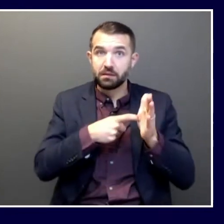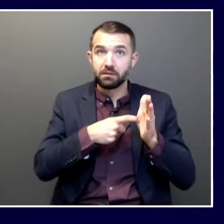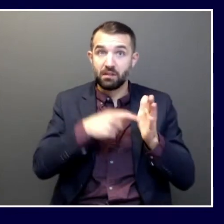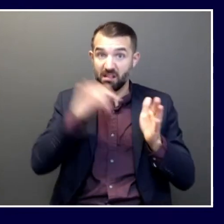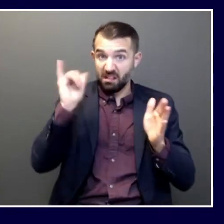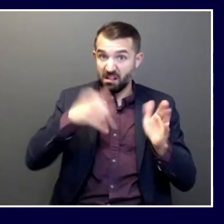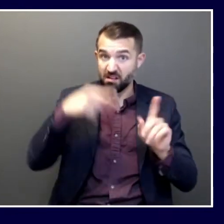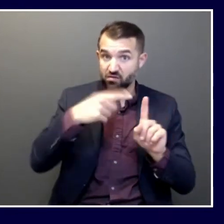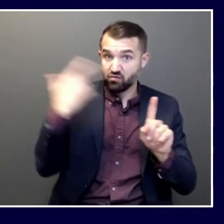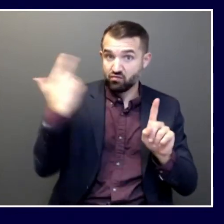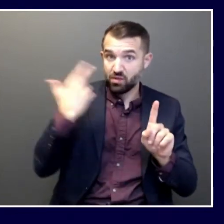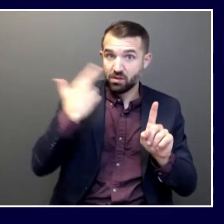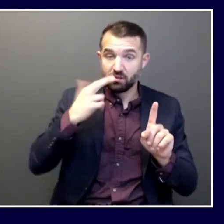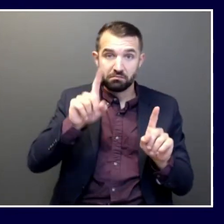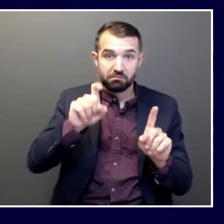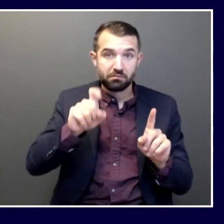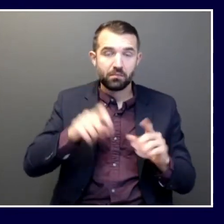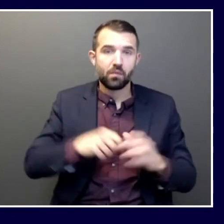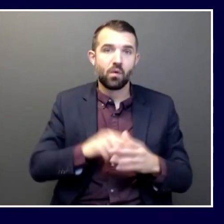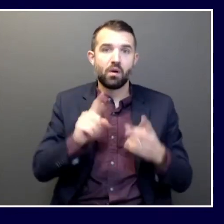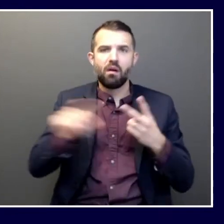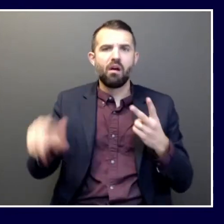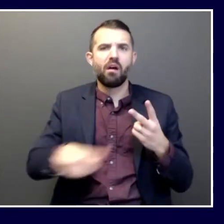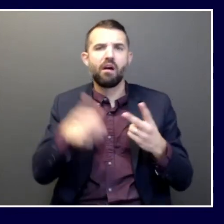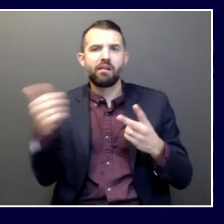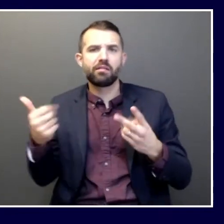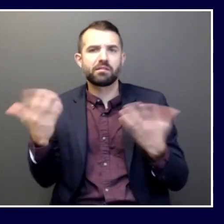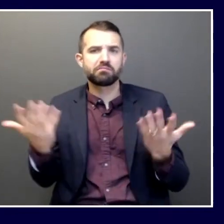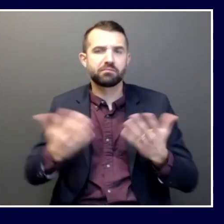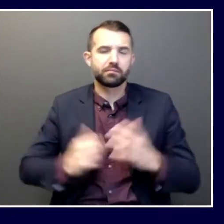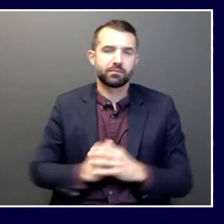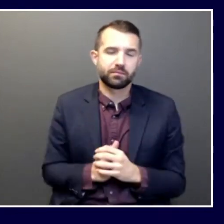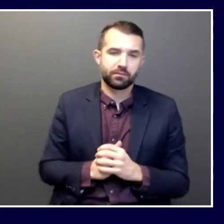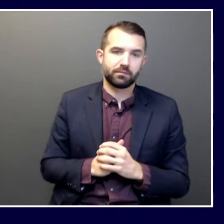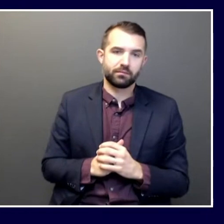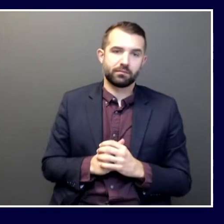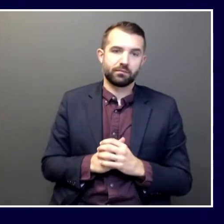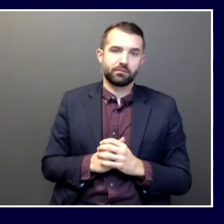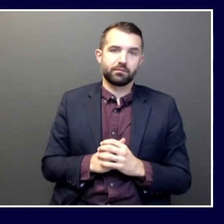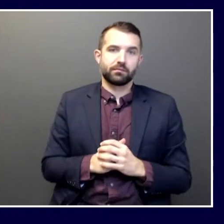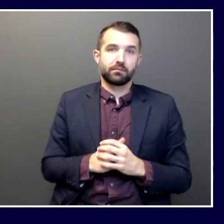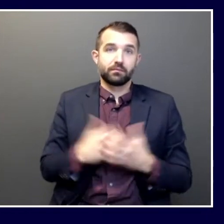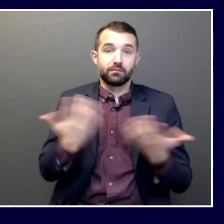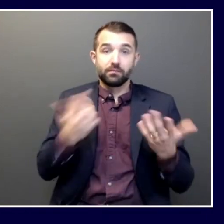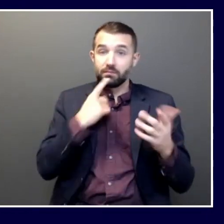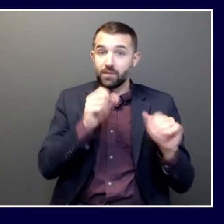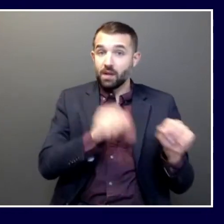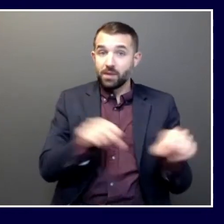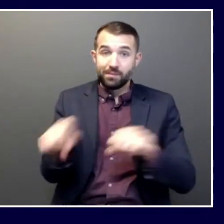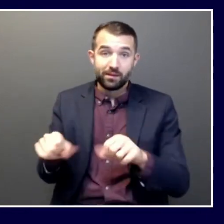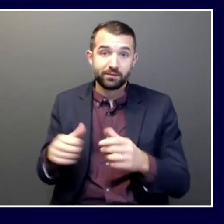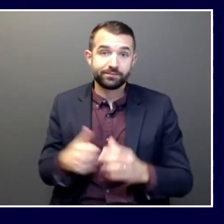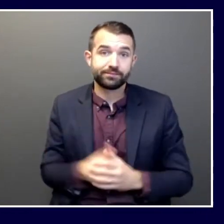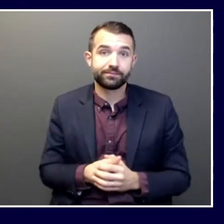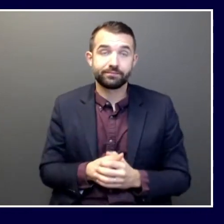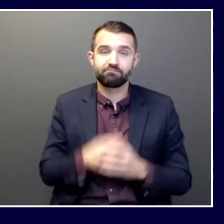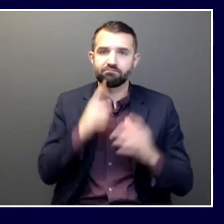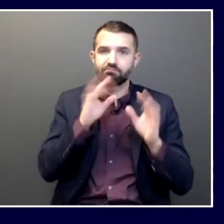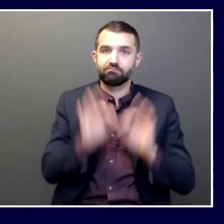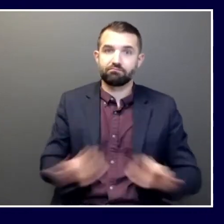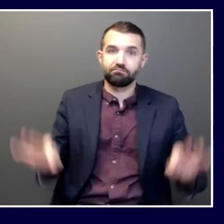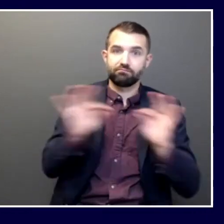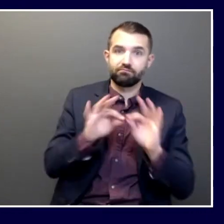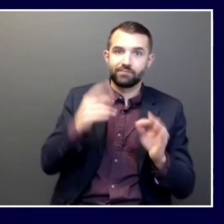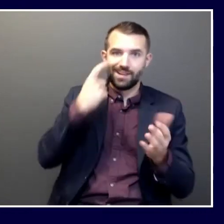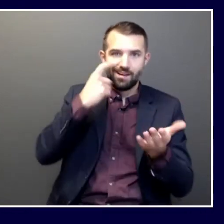or is that you're seeing getting vaccinated? Well, on one hand, that's a possibility, but I think it's important to note that the deadline for